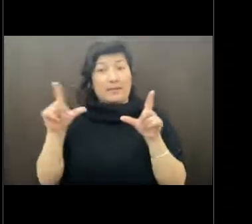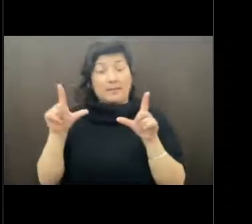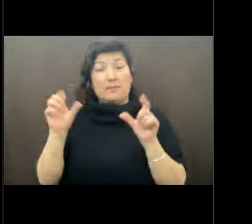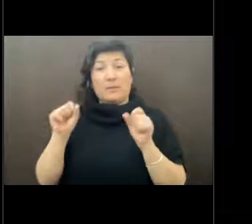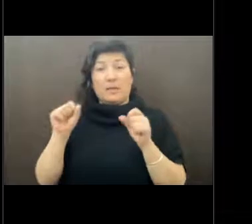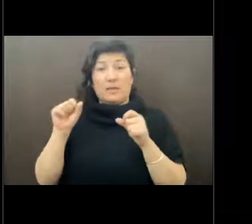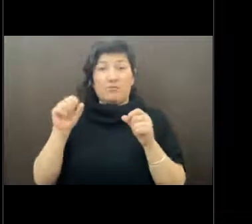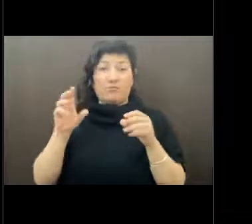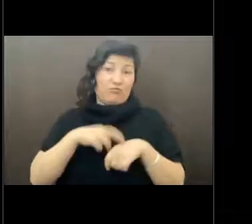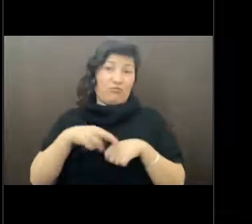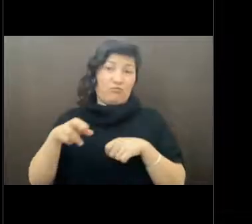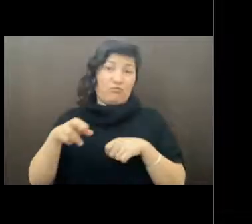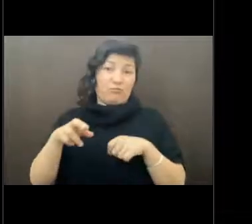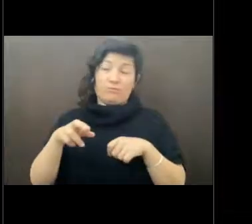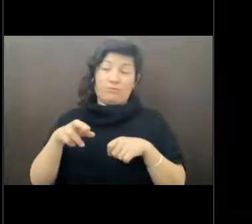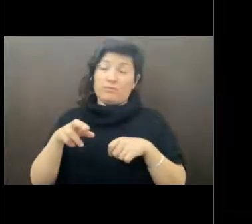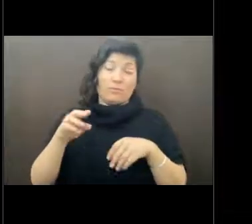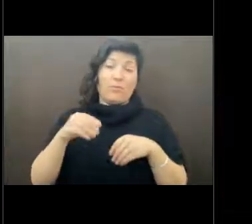recommend.